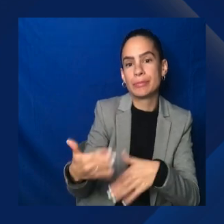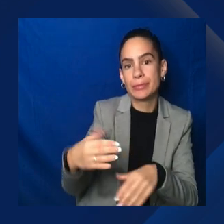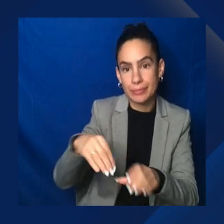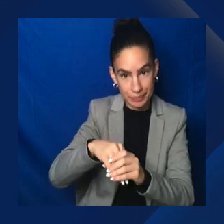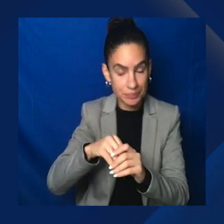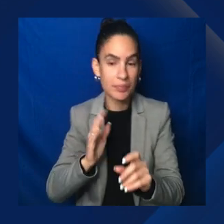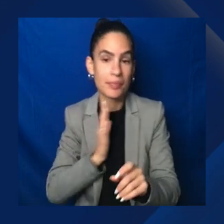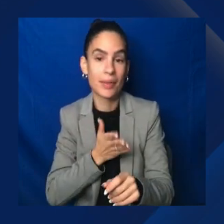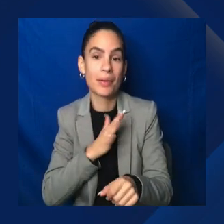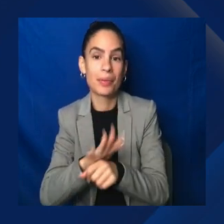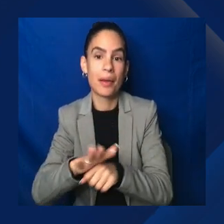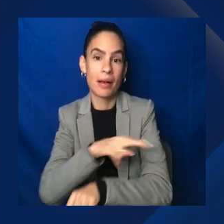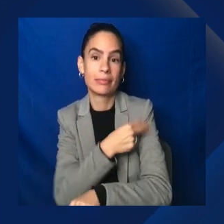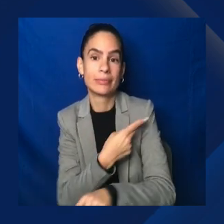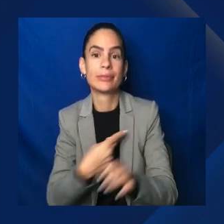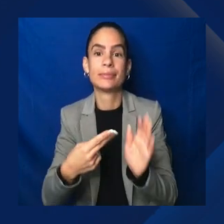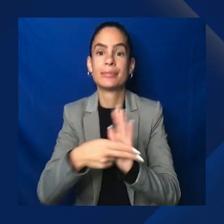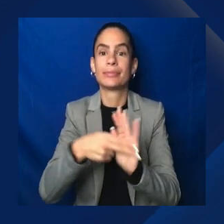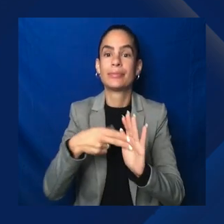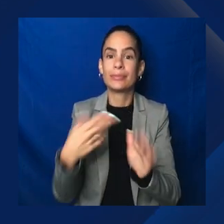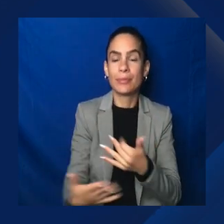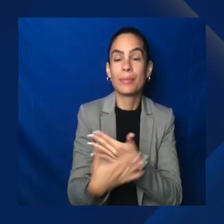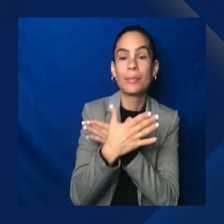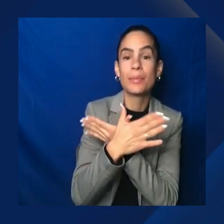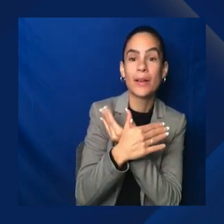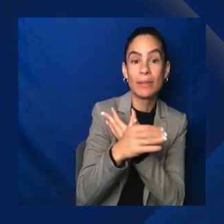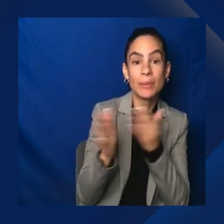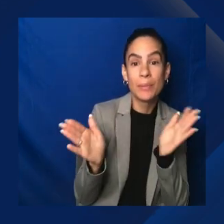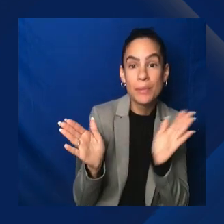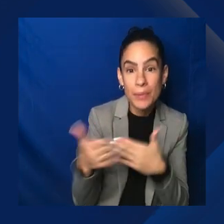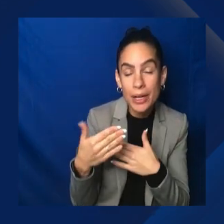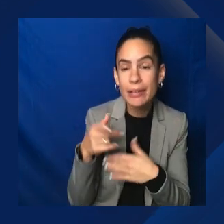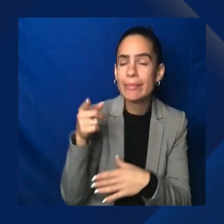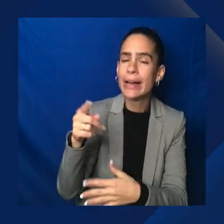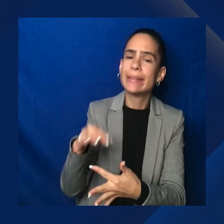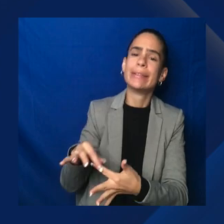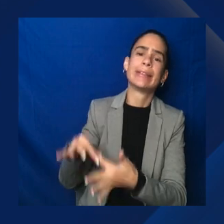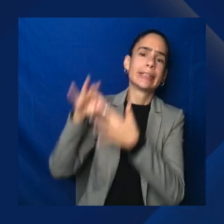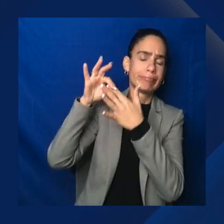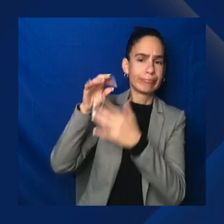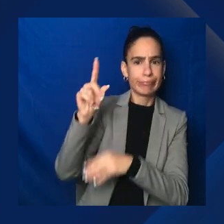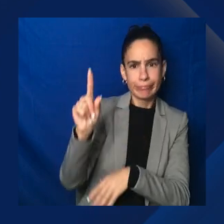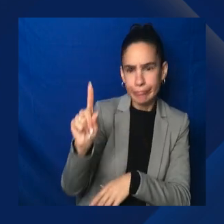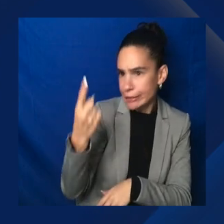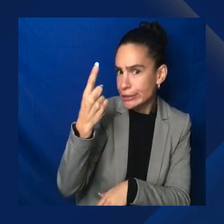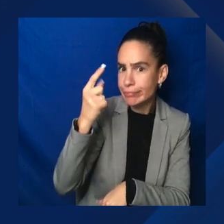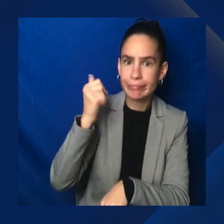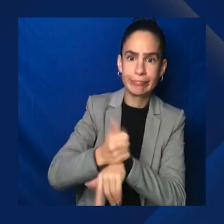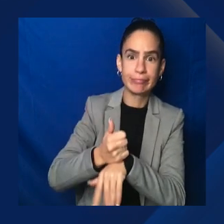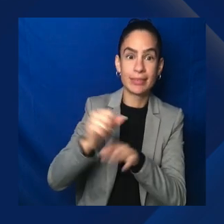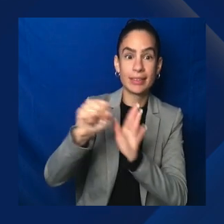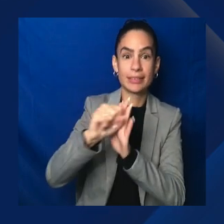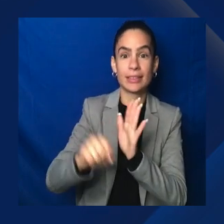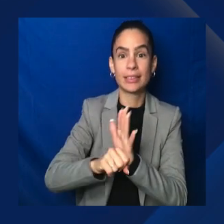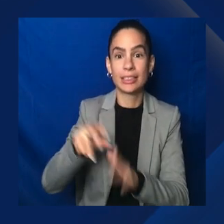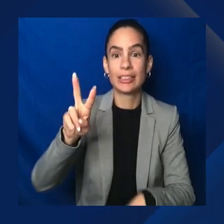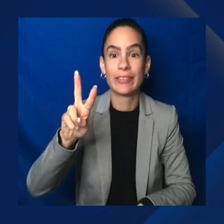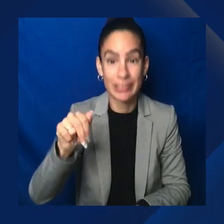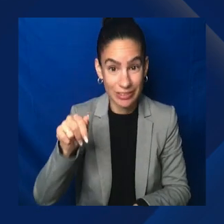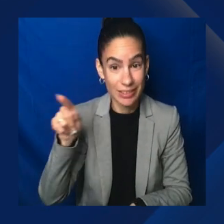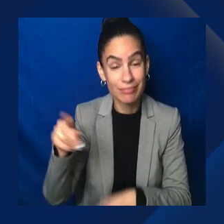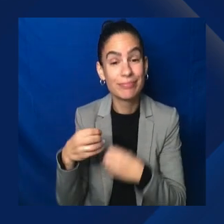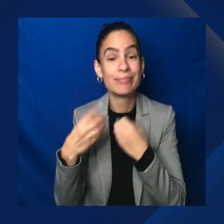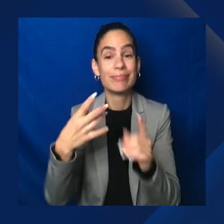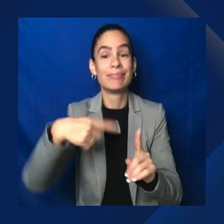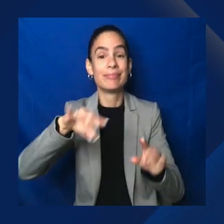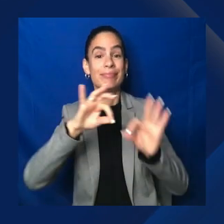a kind, and it's the first in the state of Virginia. It allows families the gift of time. The space comes